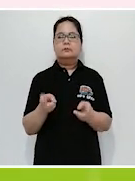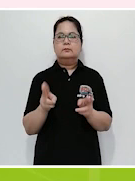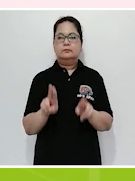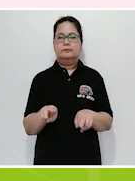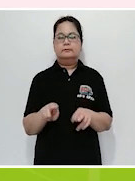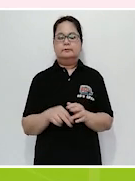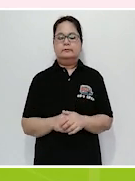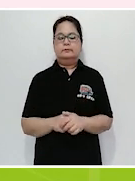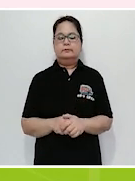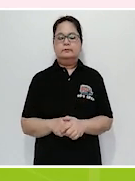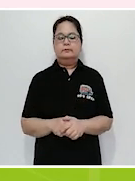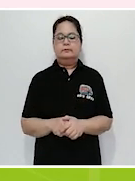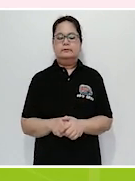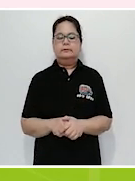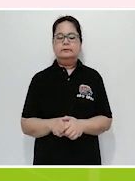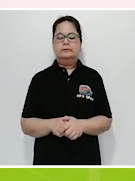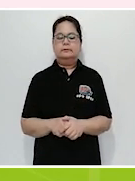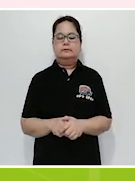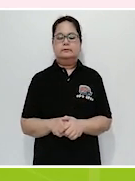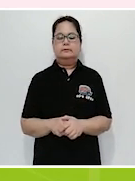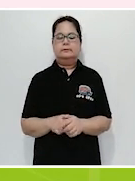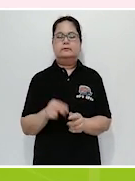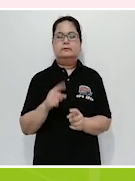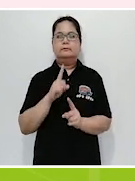What is most likely to happen?